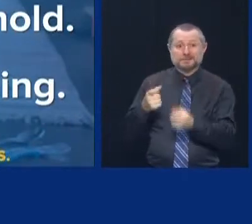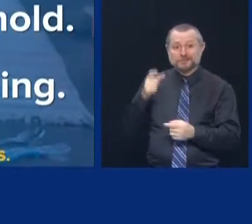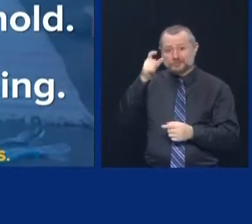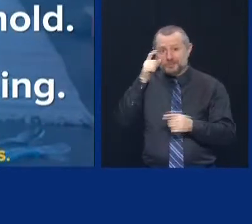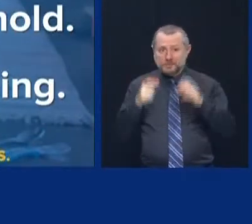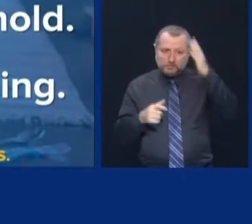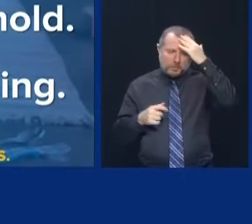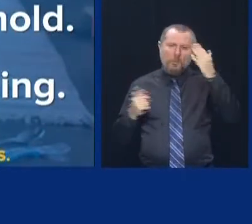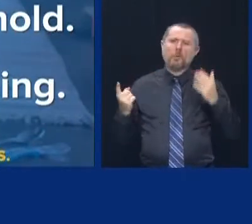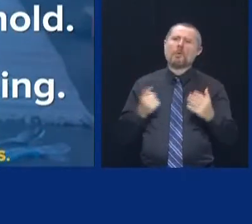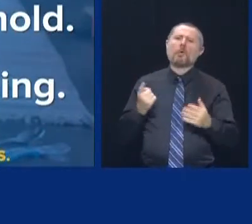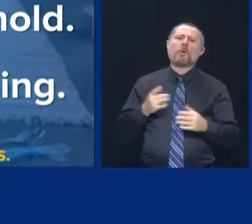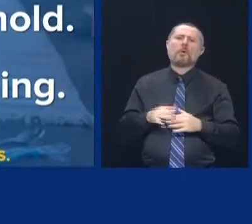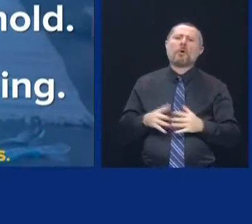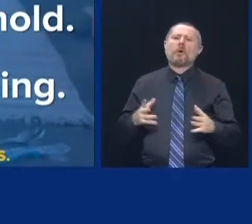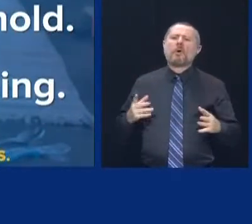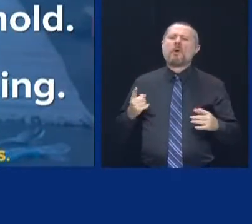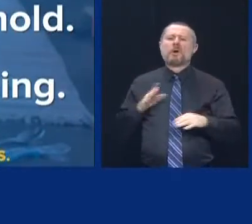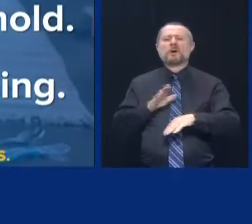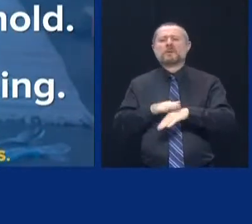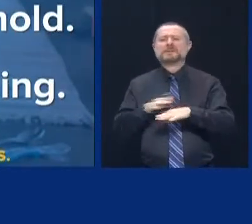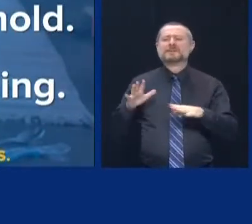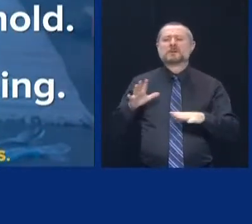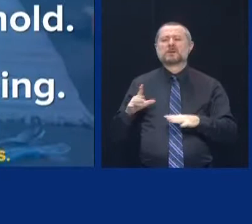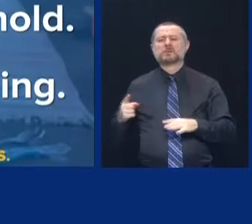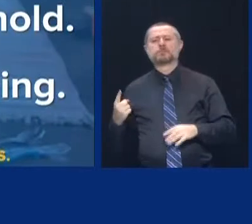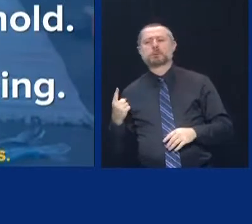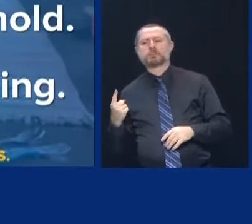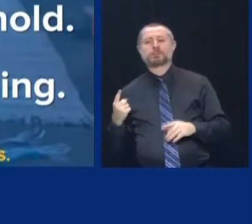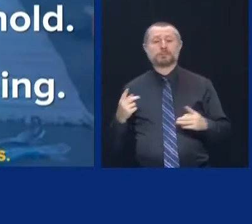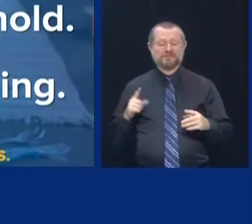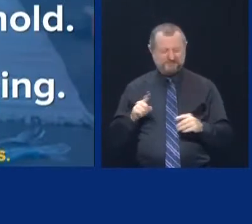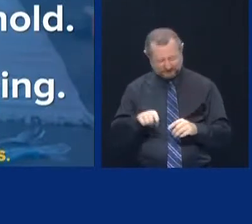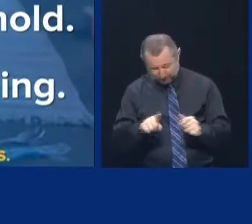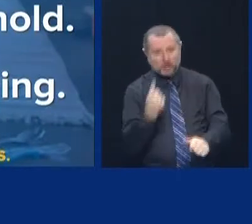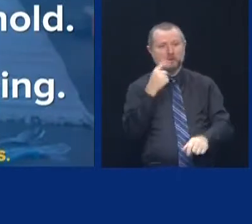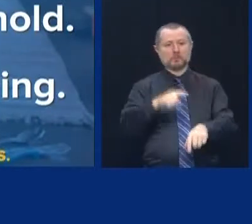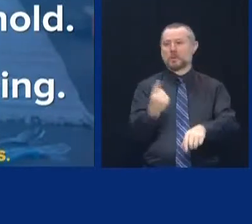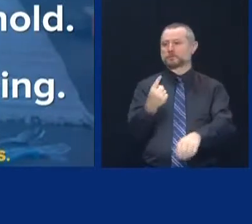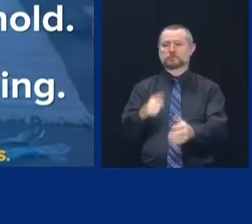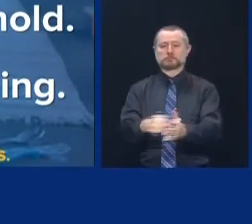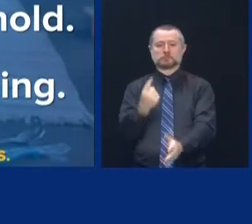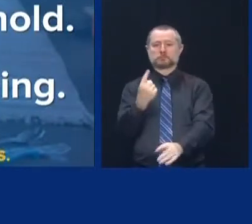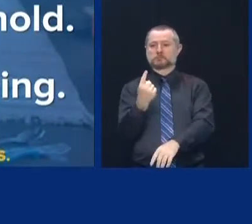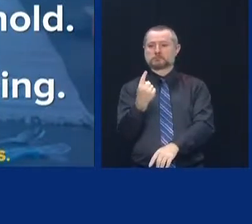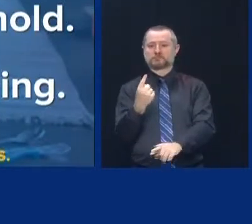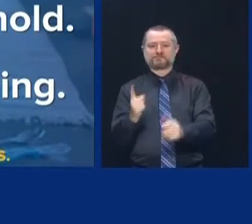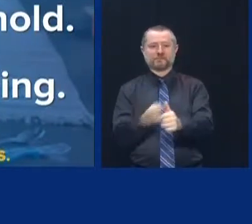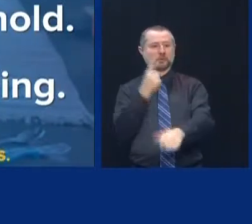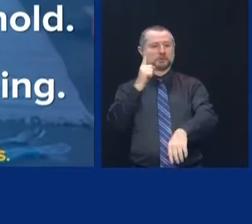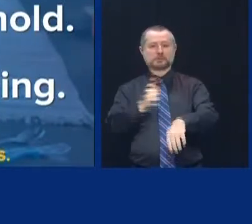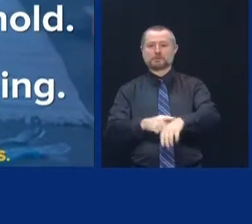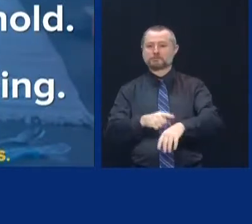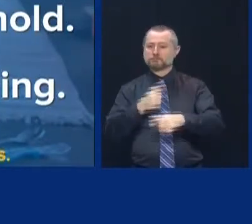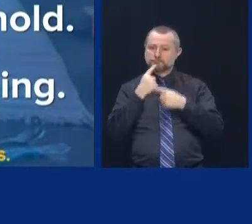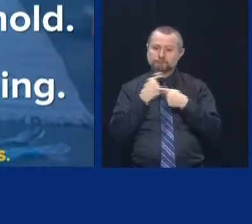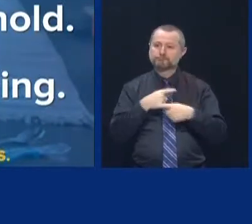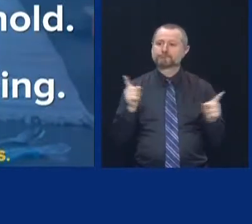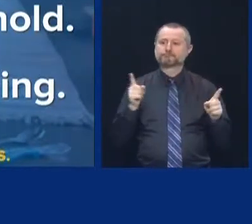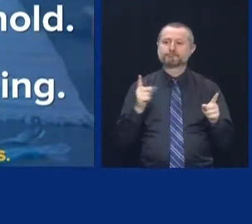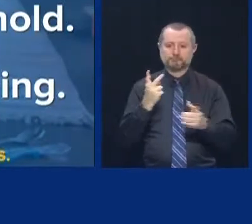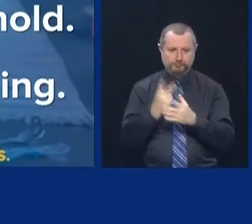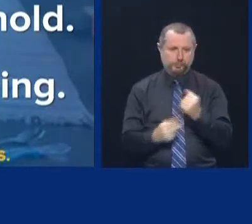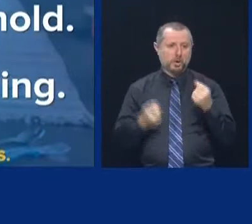on? One other thing? I can't. They both agree on this